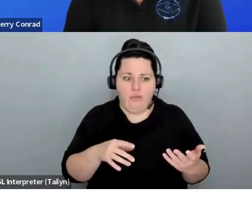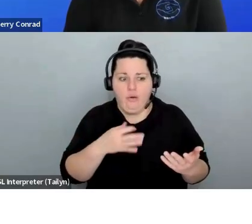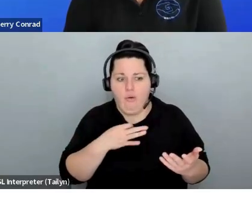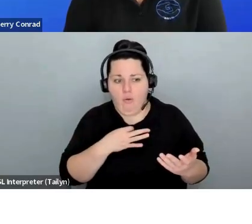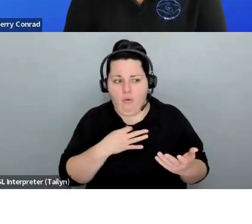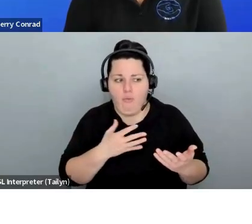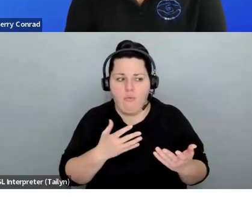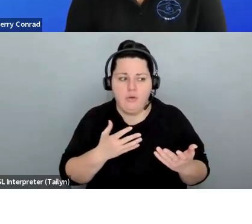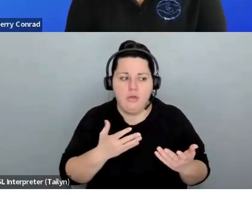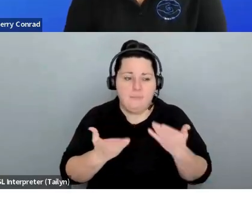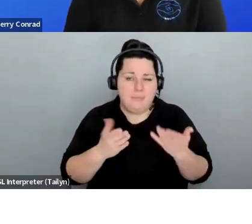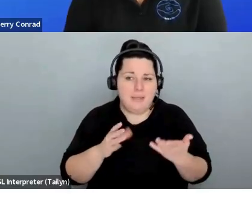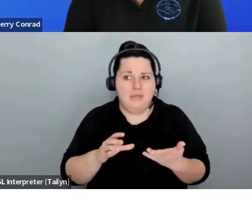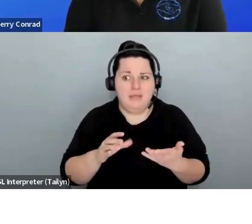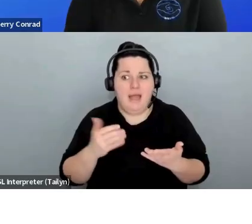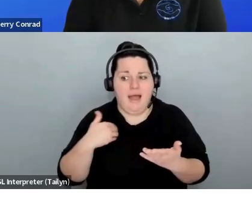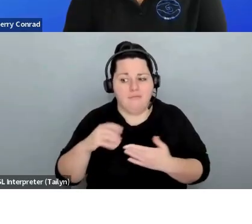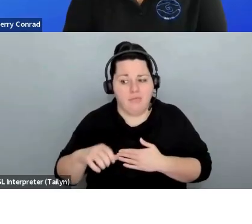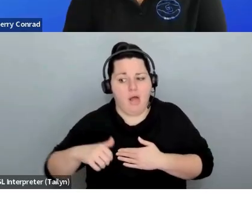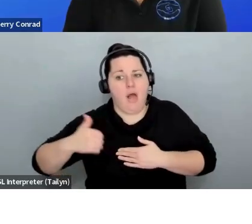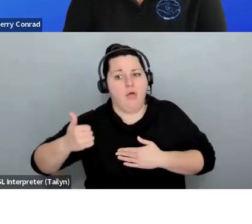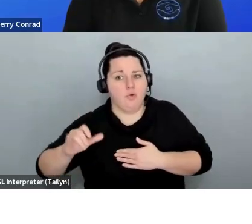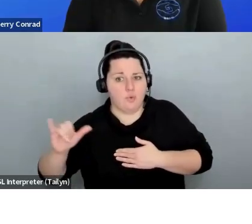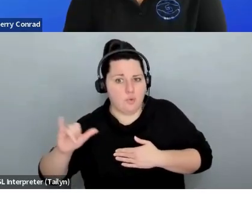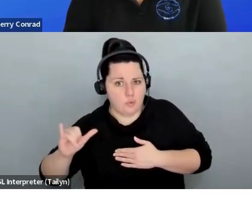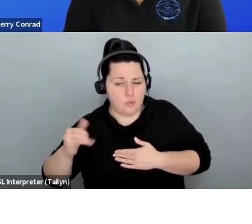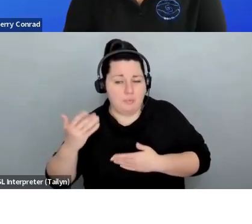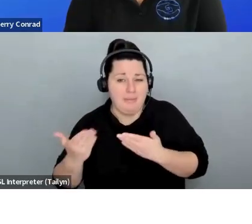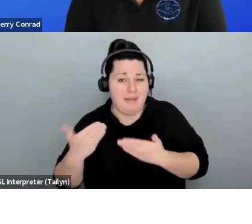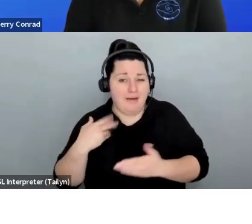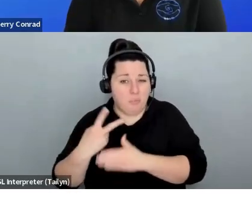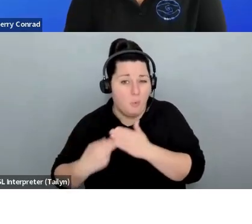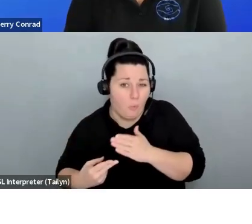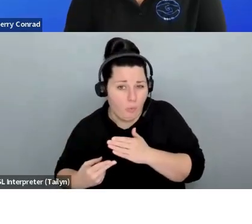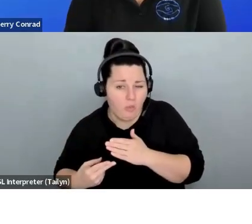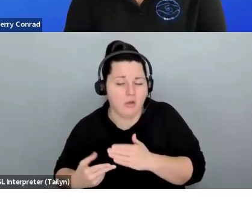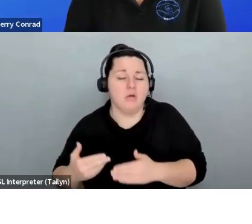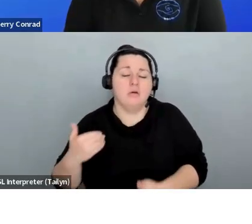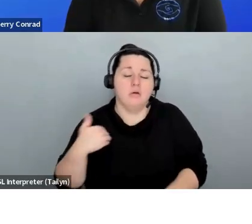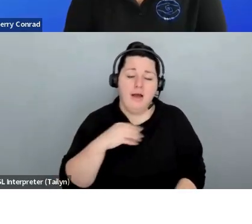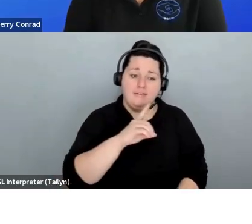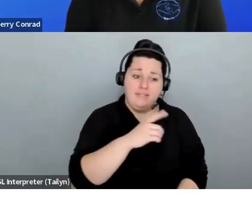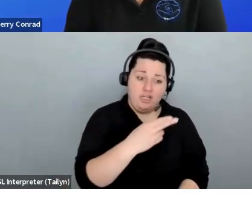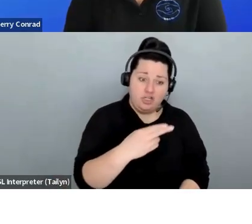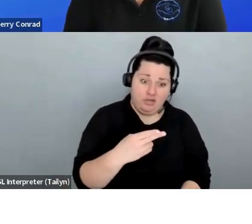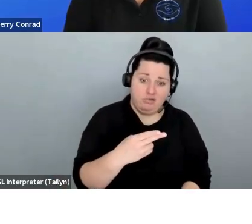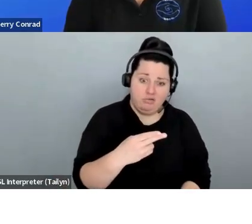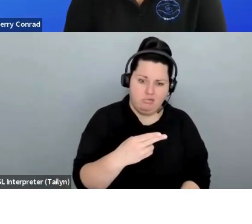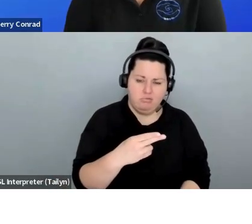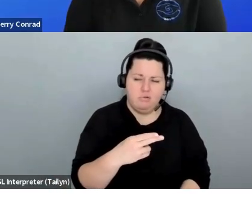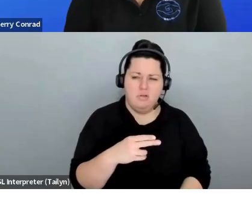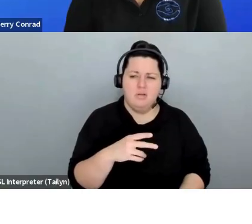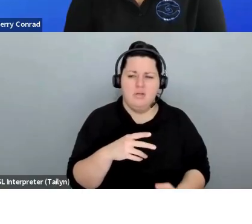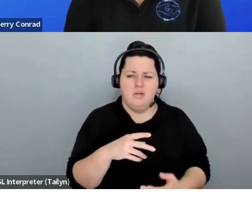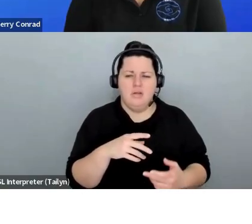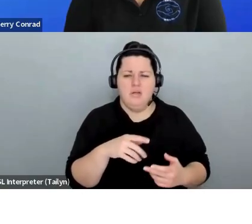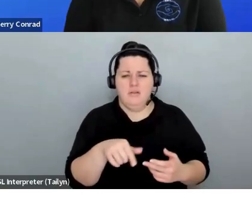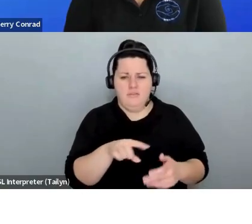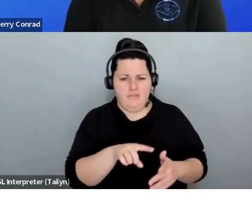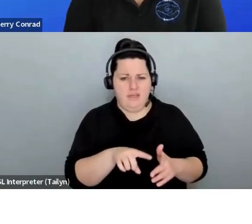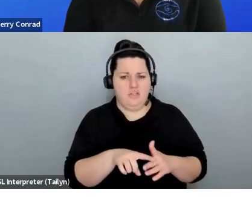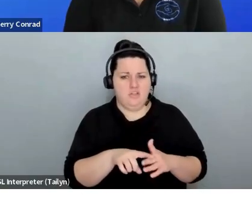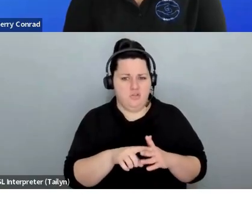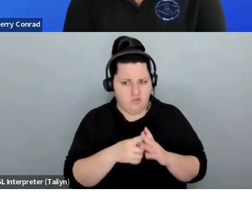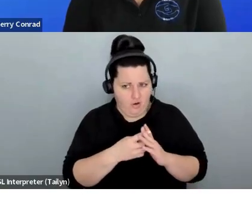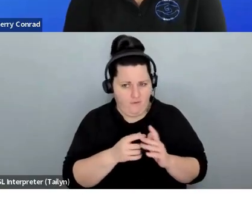other loss as well. And so if they have DHH and they start that full